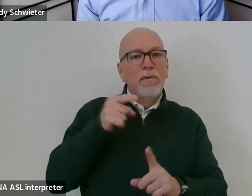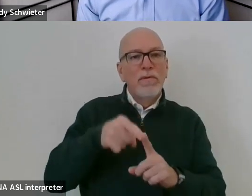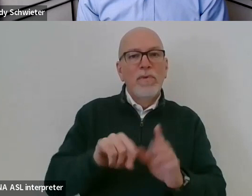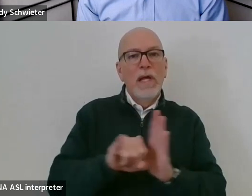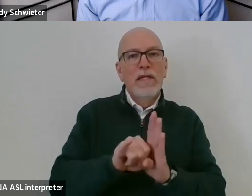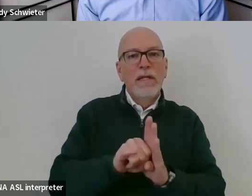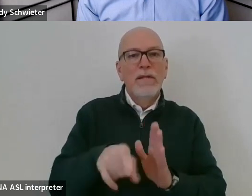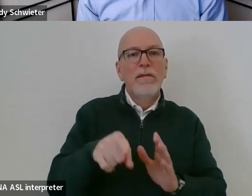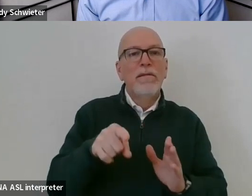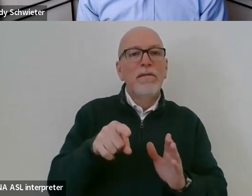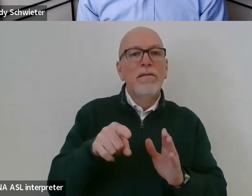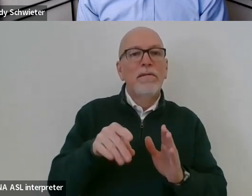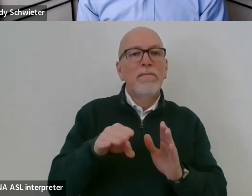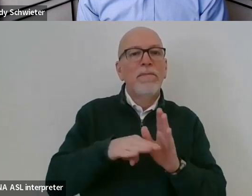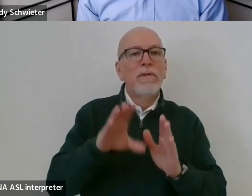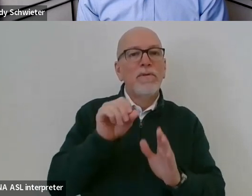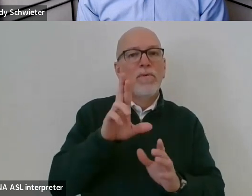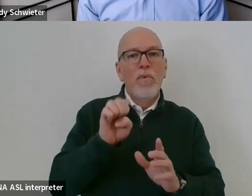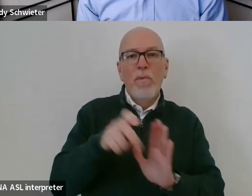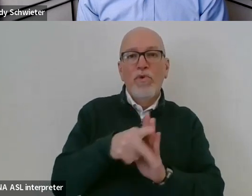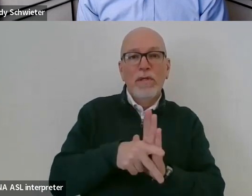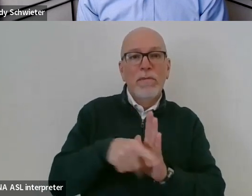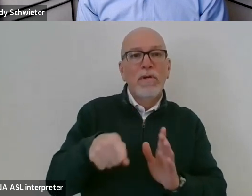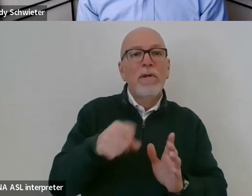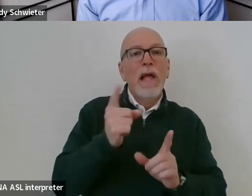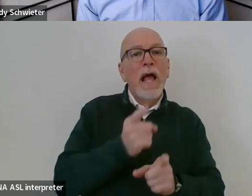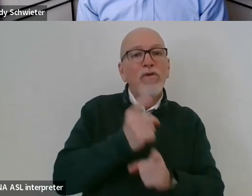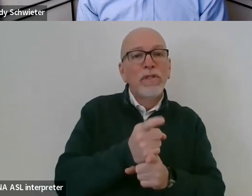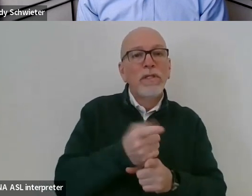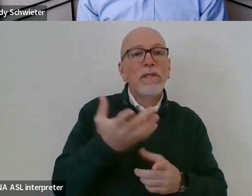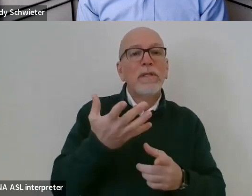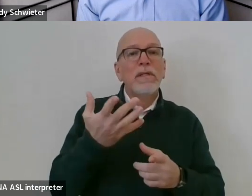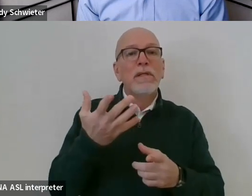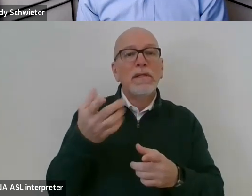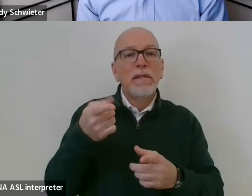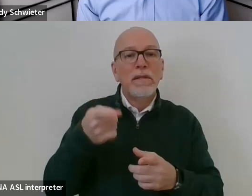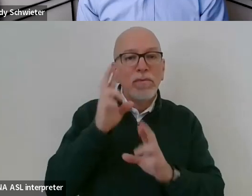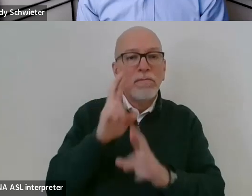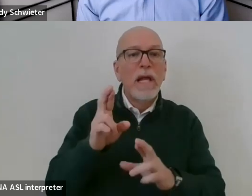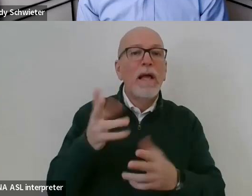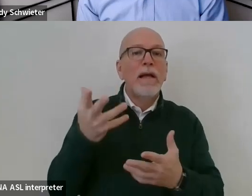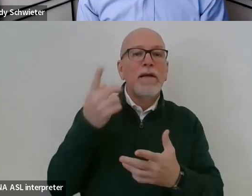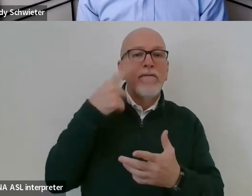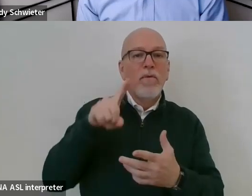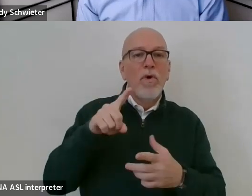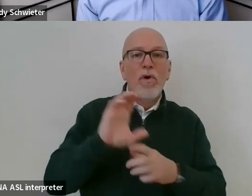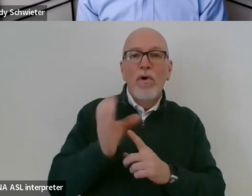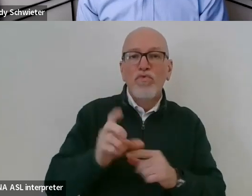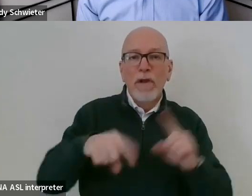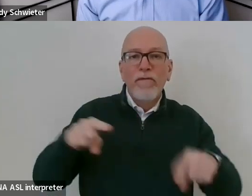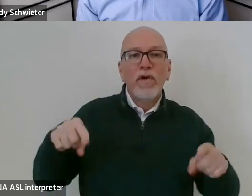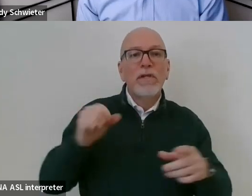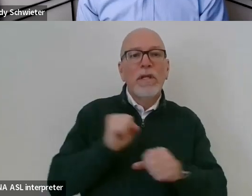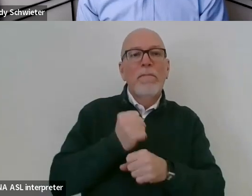identity, the core principles, the accuracy, the beneficence, the respect for cultural diversity that make